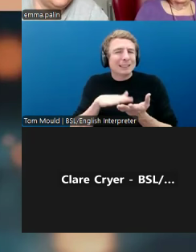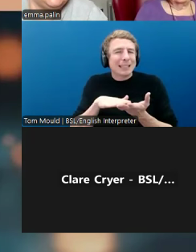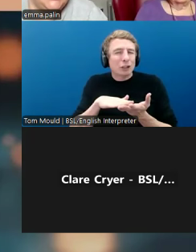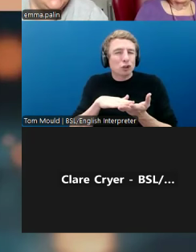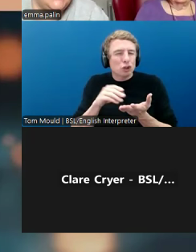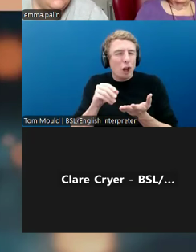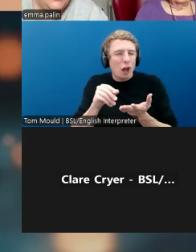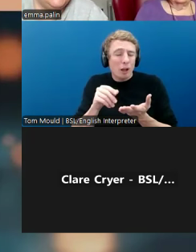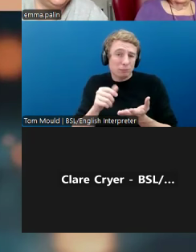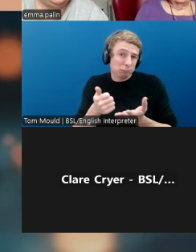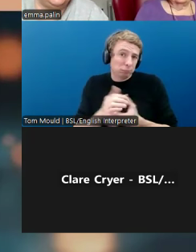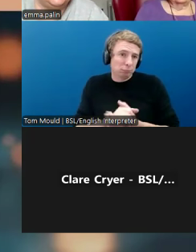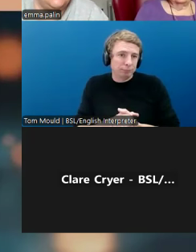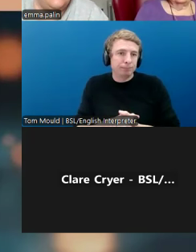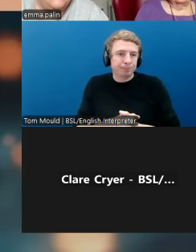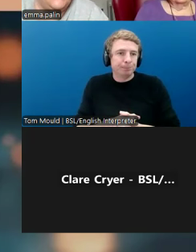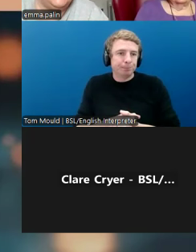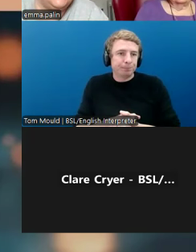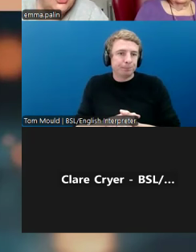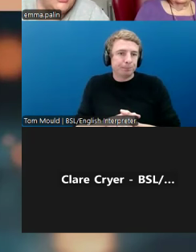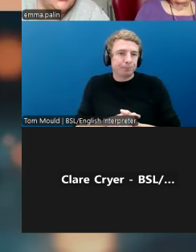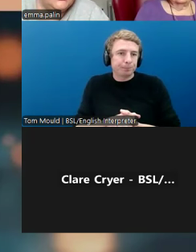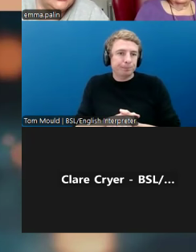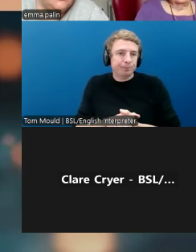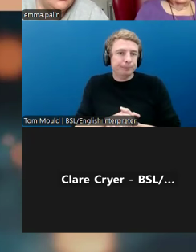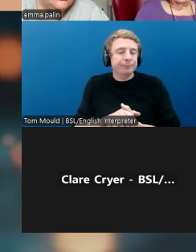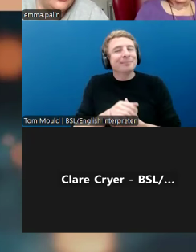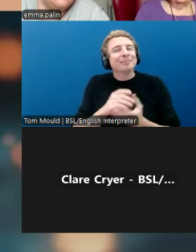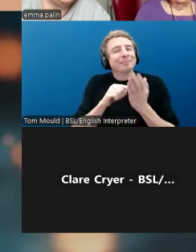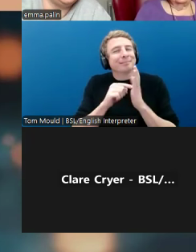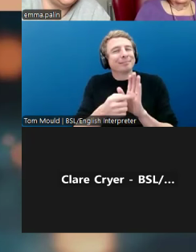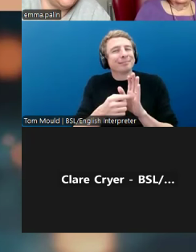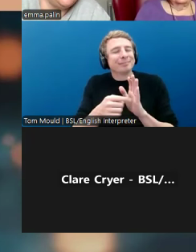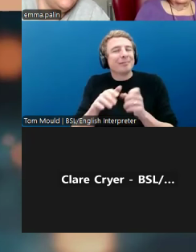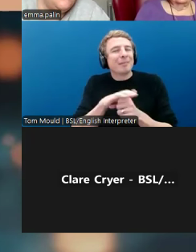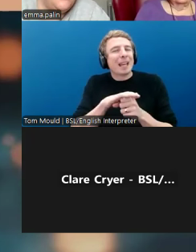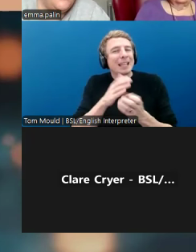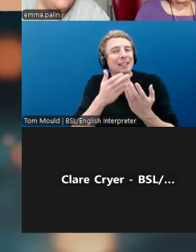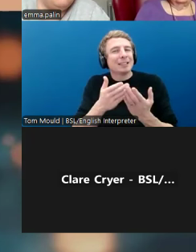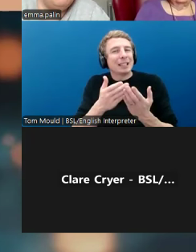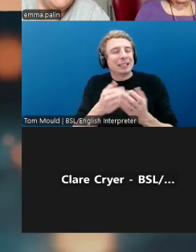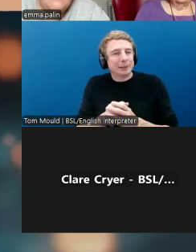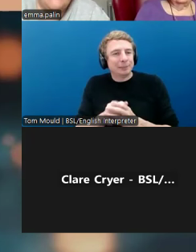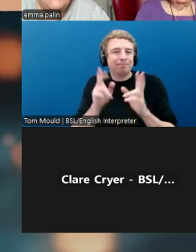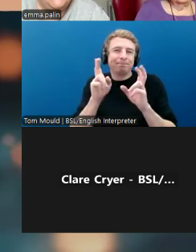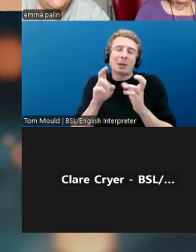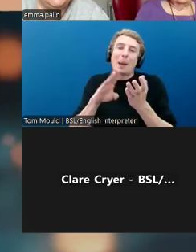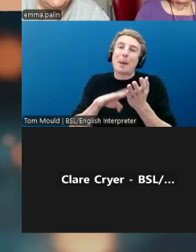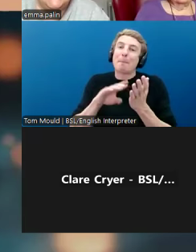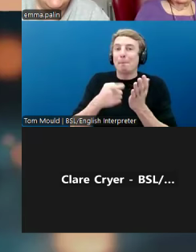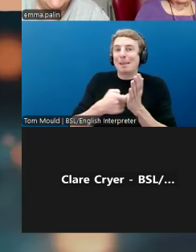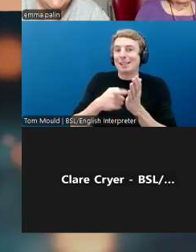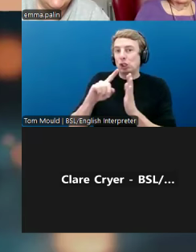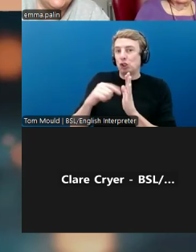Some of our standout case studies that I'd like to share some examples with. Mr. J never really